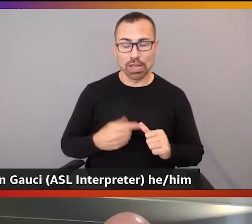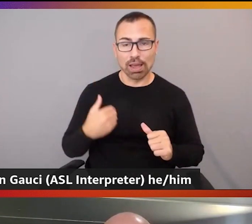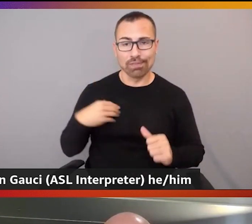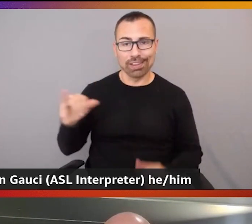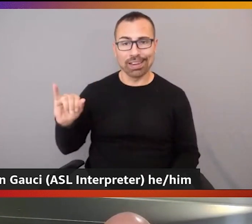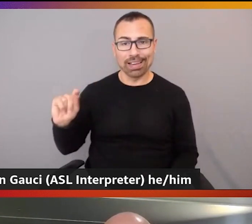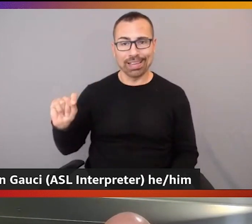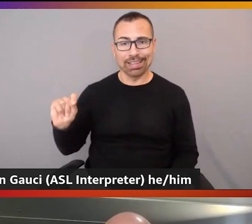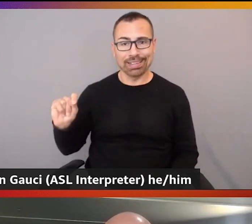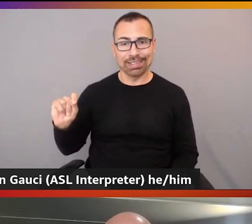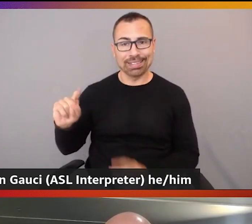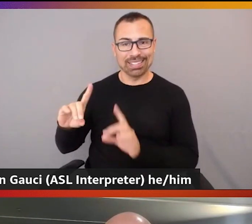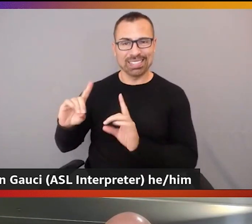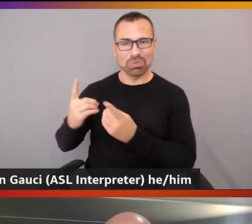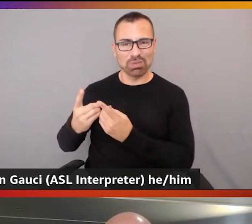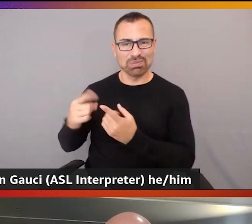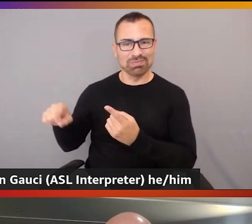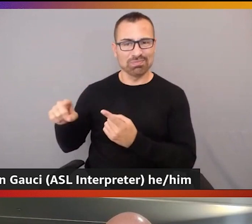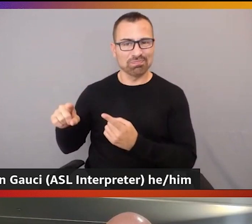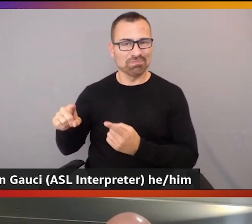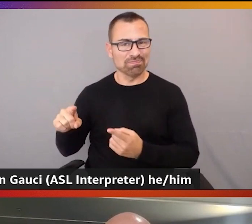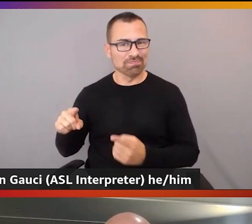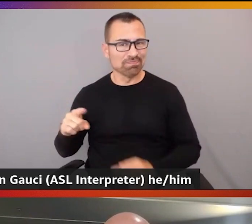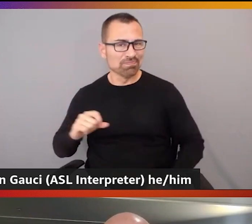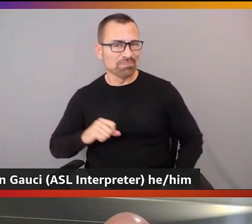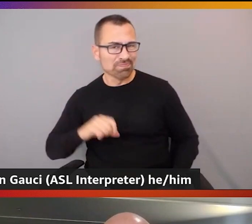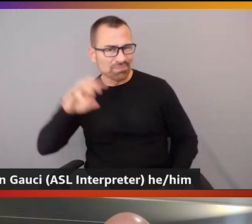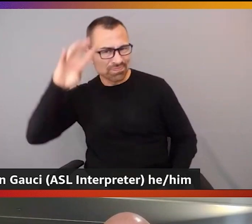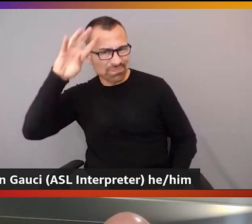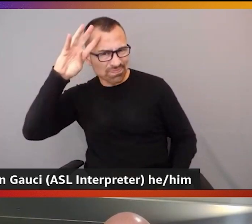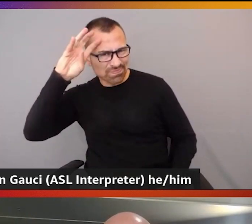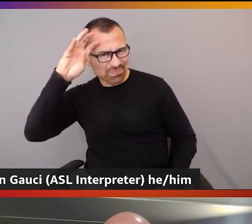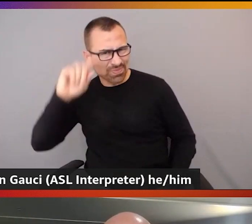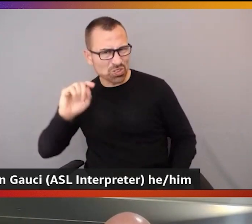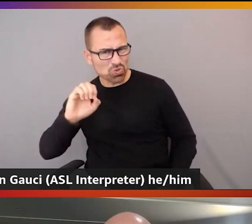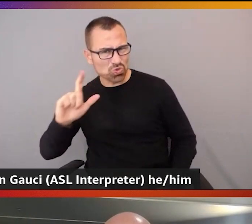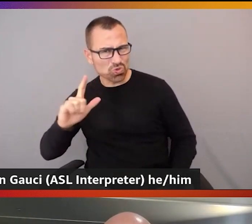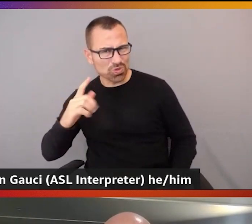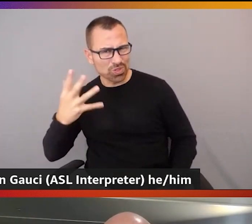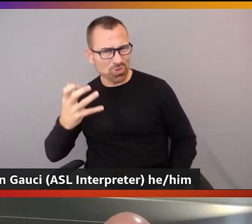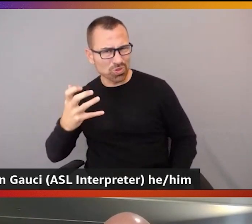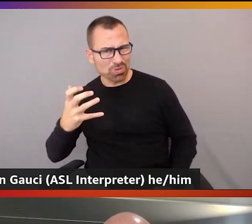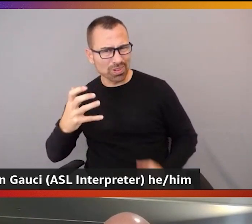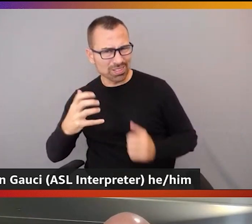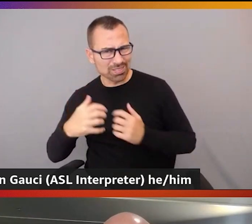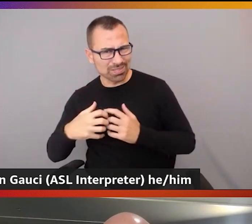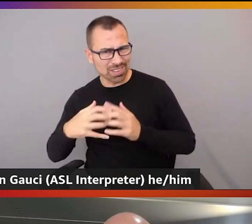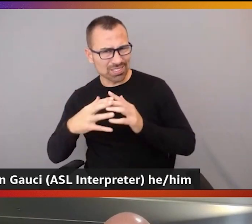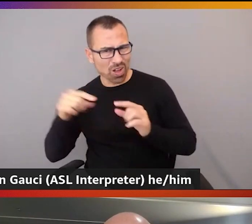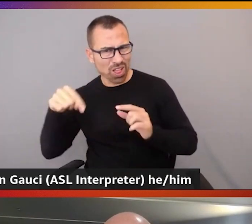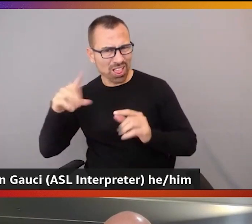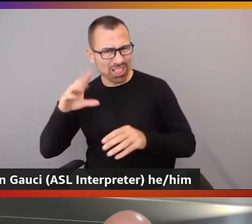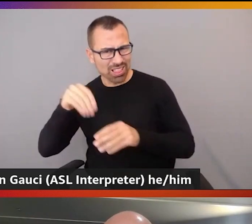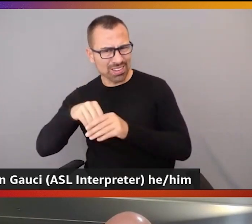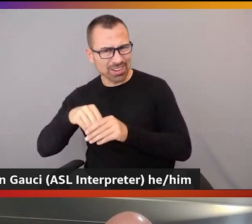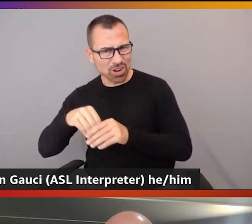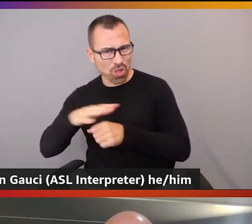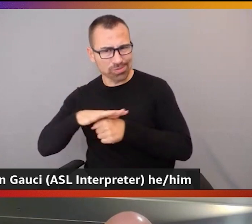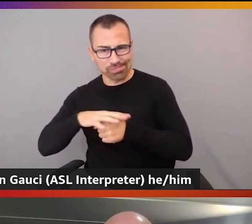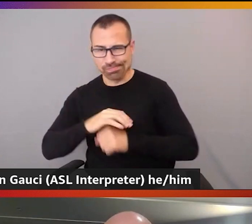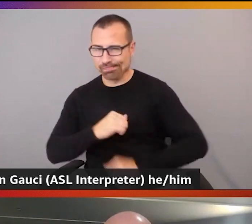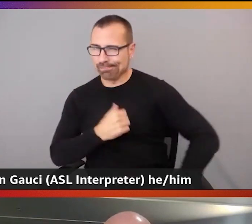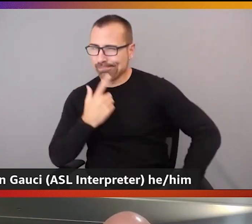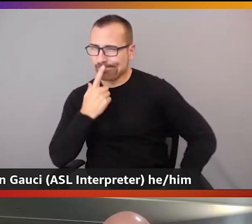are probably a little suspicious of a tool to be installed locally. So, there may be some hoops to jump through to allow them to